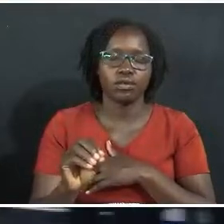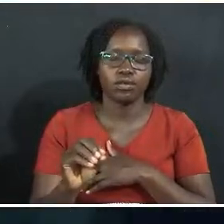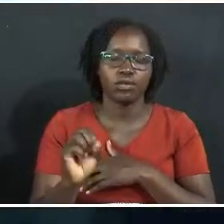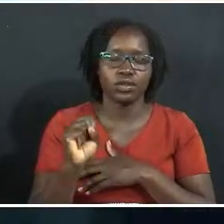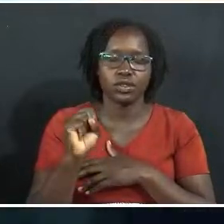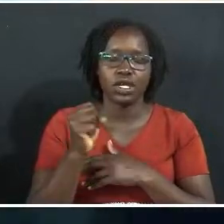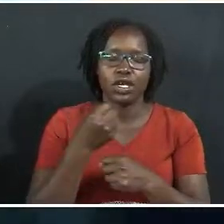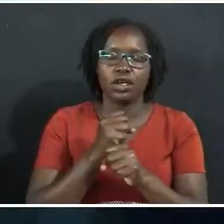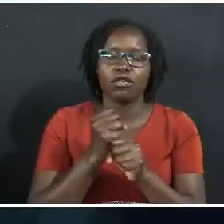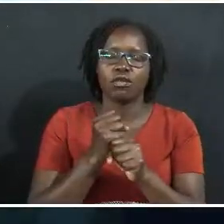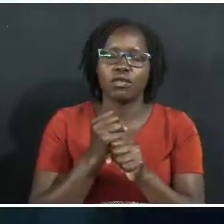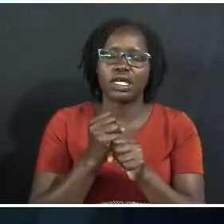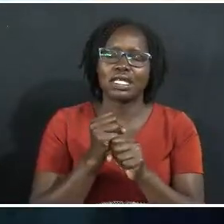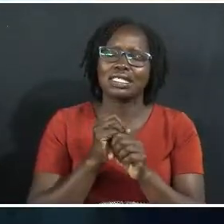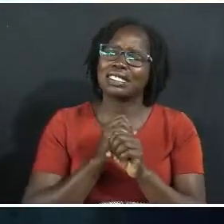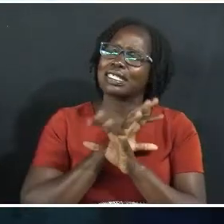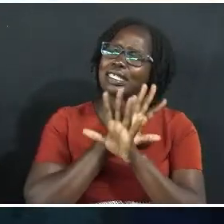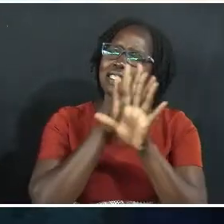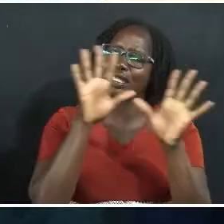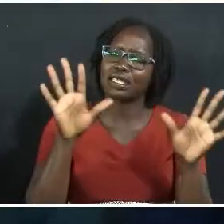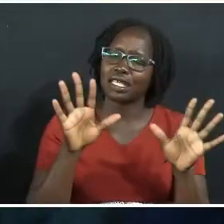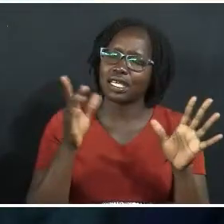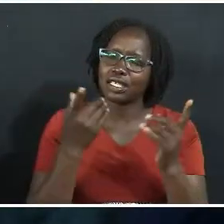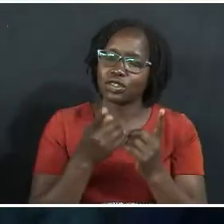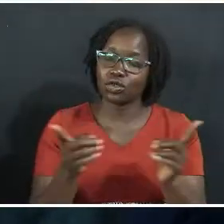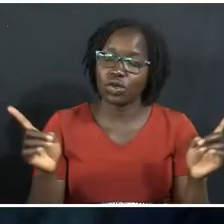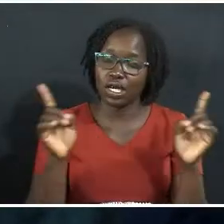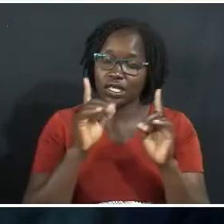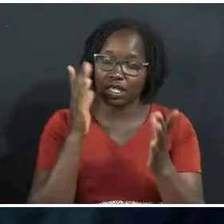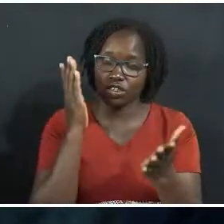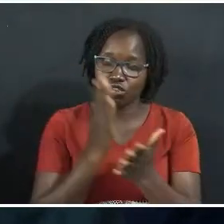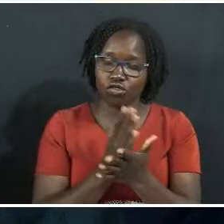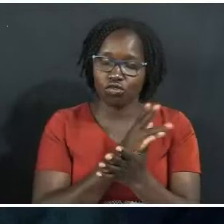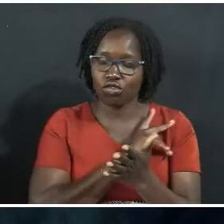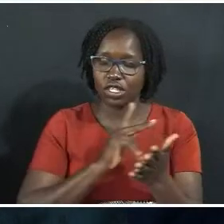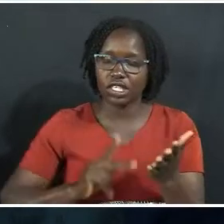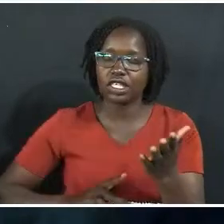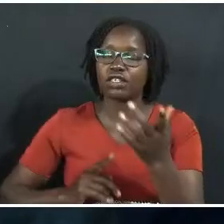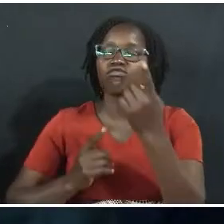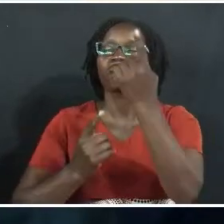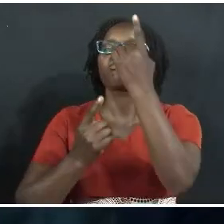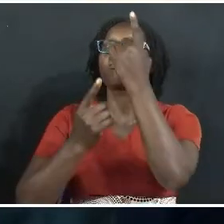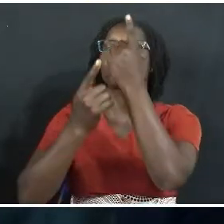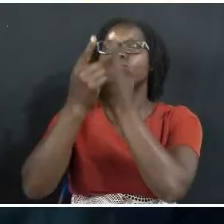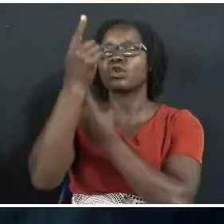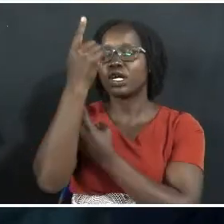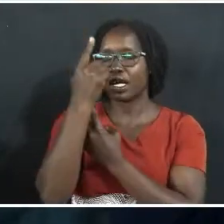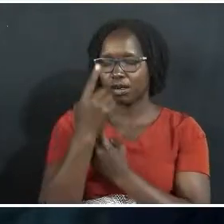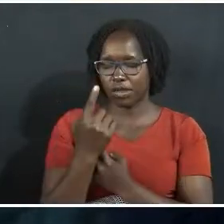for making it, Lord, clear unto us that indeed you, the King, is coming.